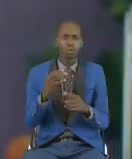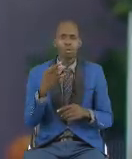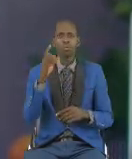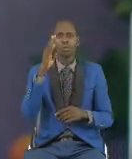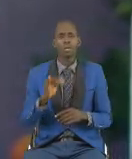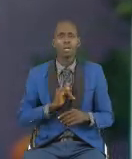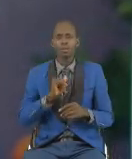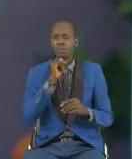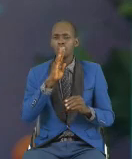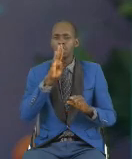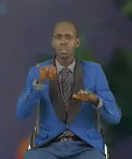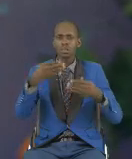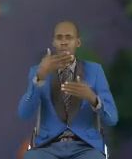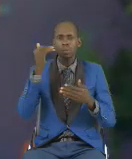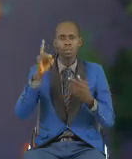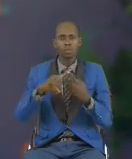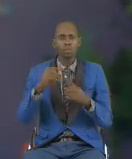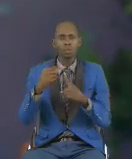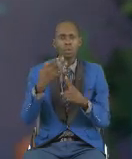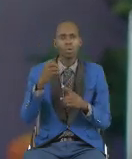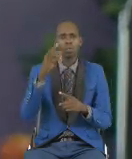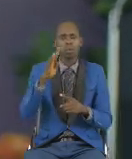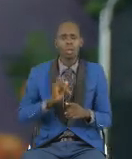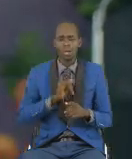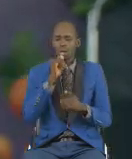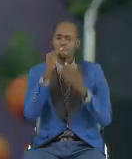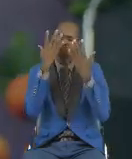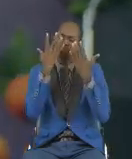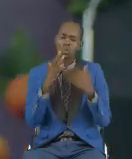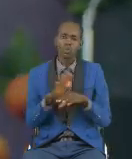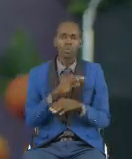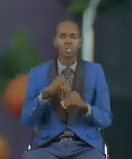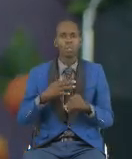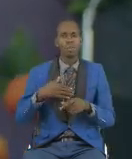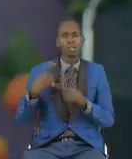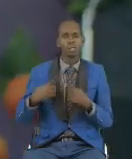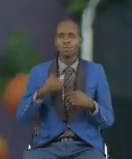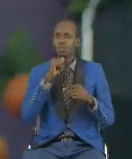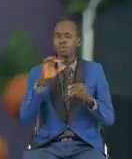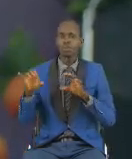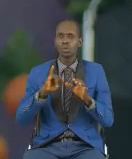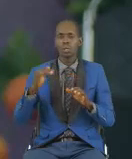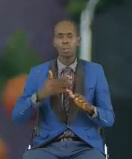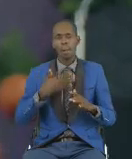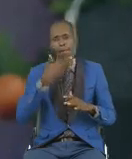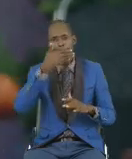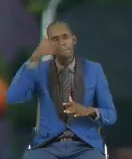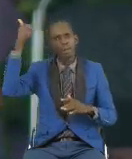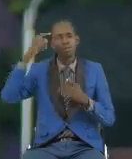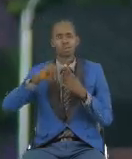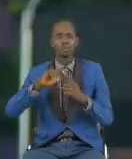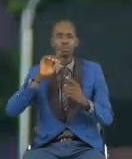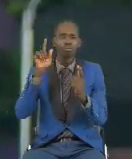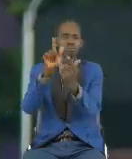am sorrowful in my heart. I have not been doing my best to reach the people. It is when